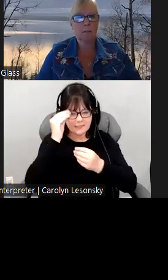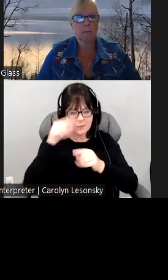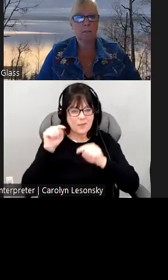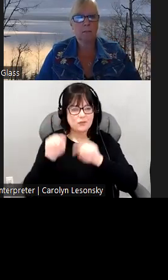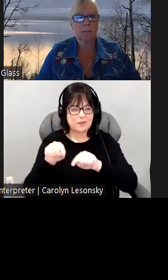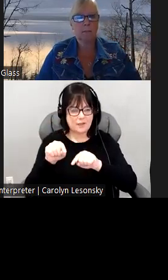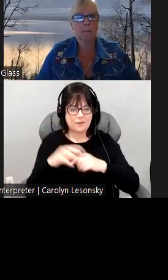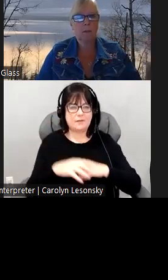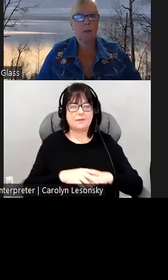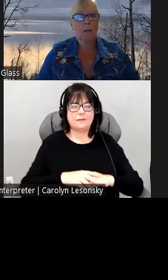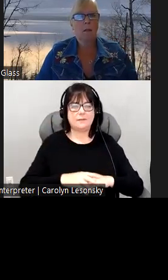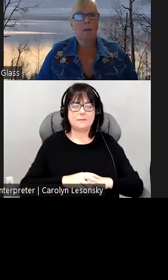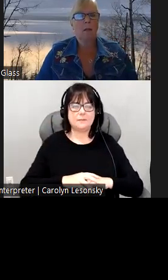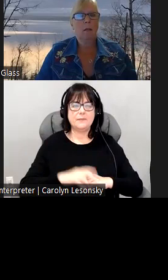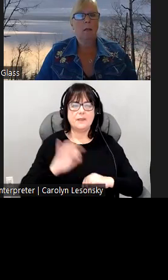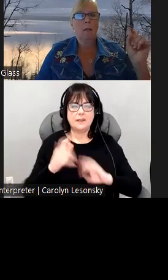DSQ.